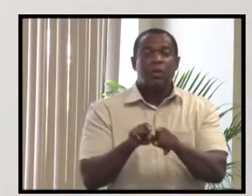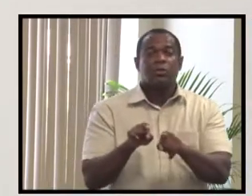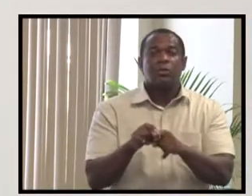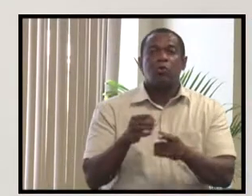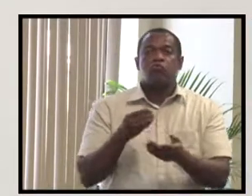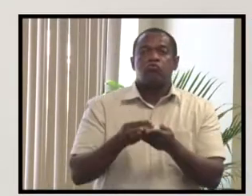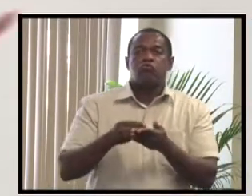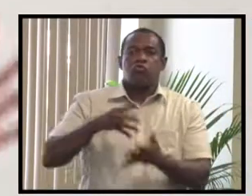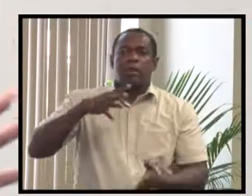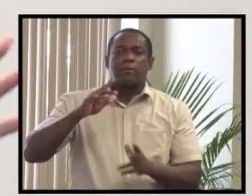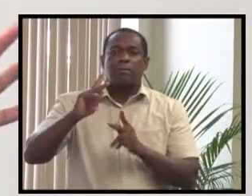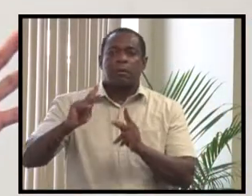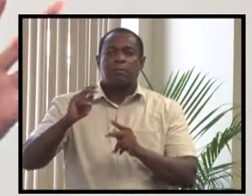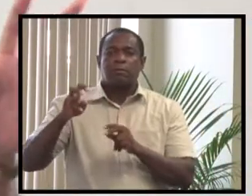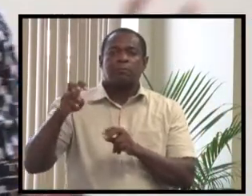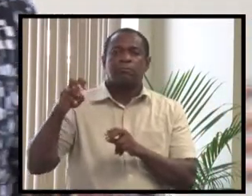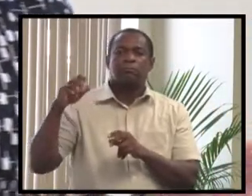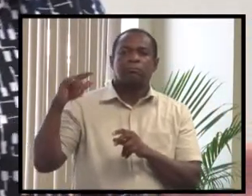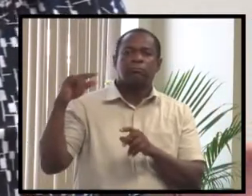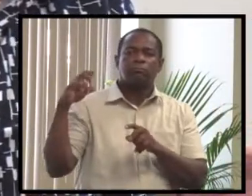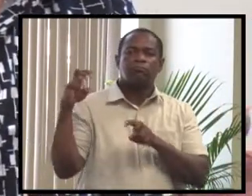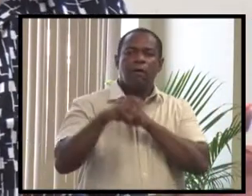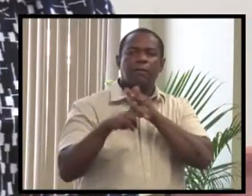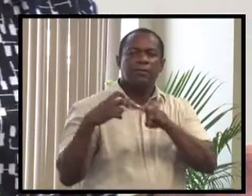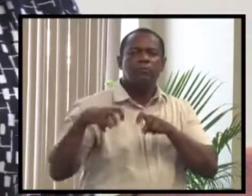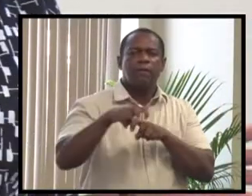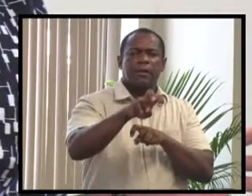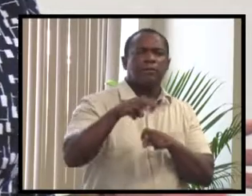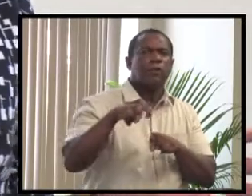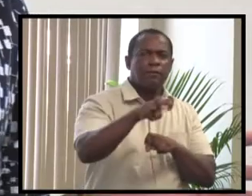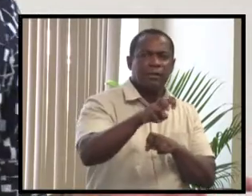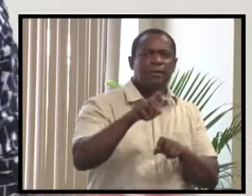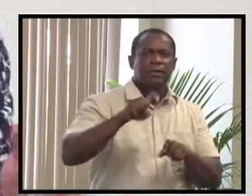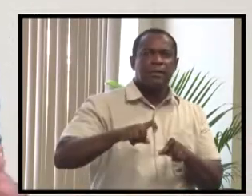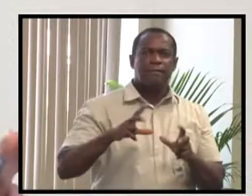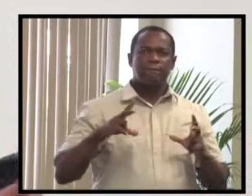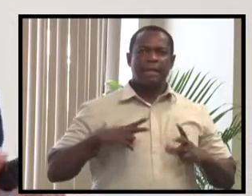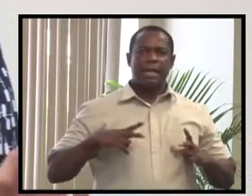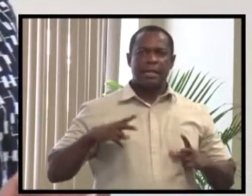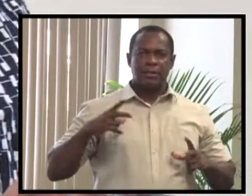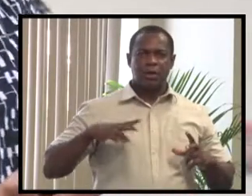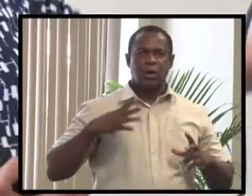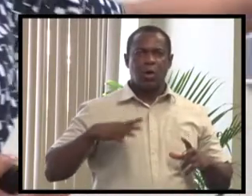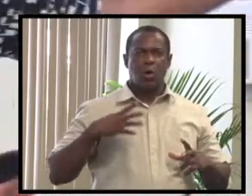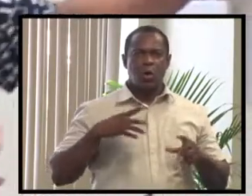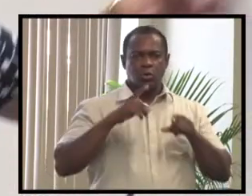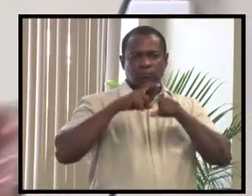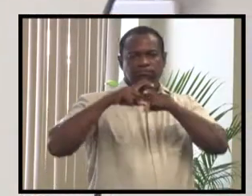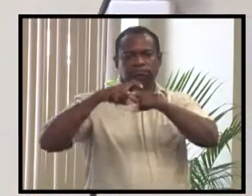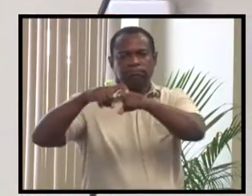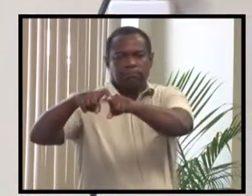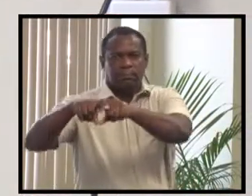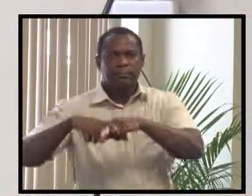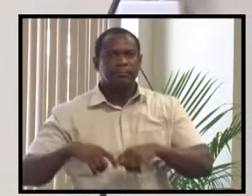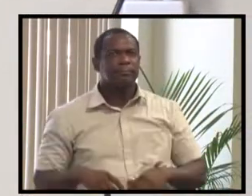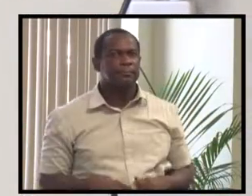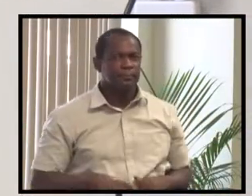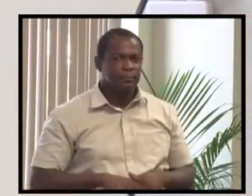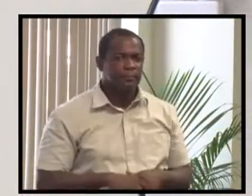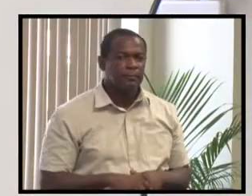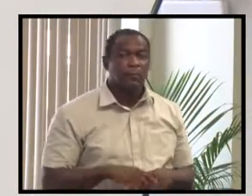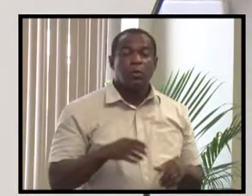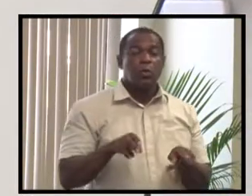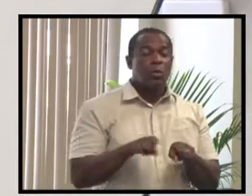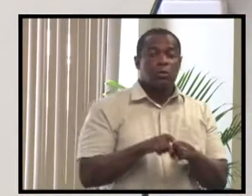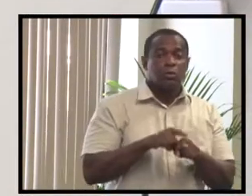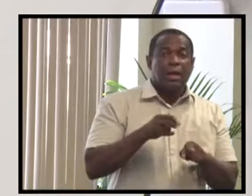would be traveling and they needed vacation wardrobe, resort wardrobe. Right. And then the High Summer collection was